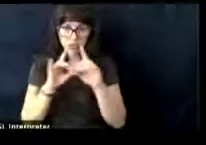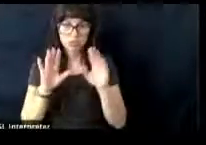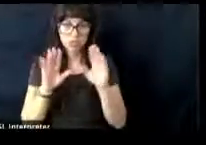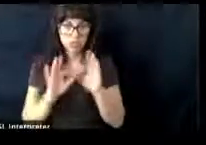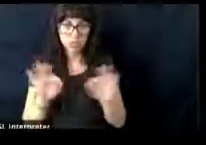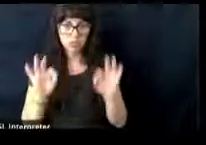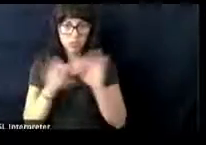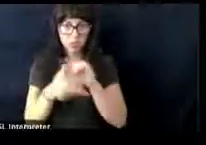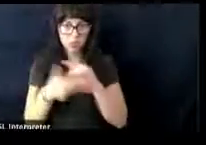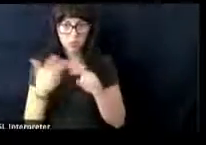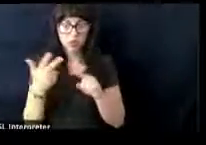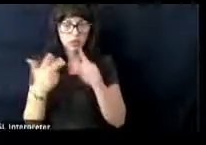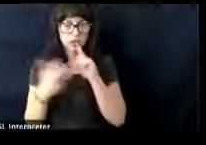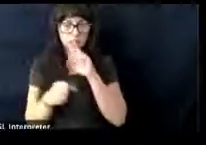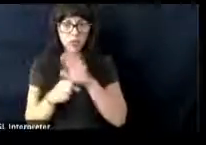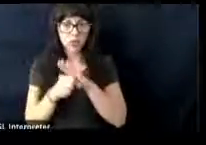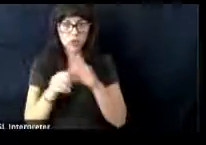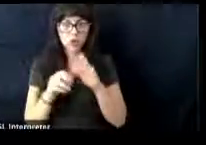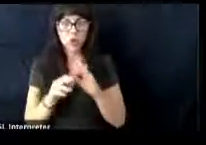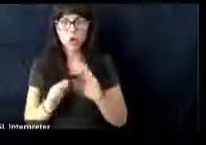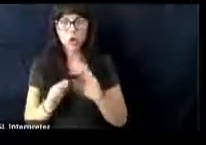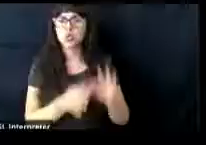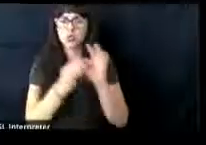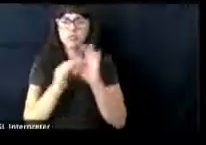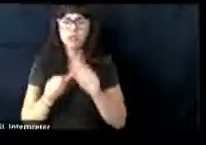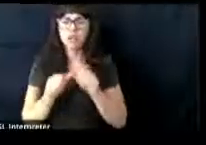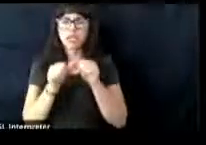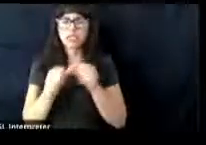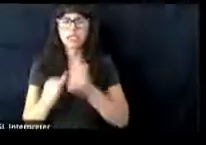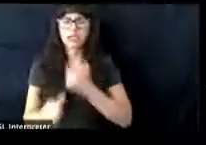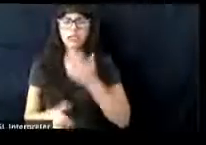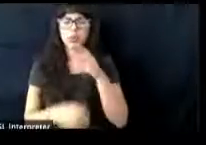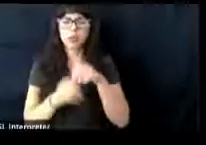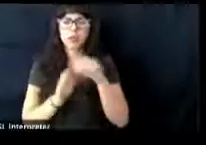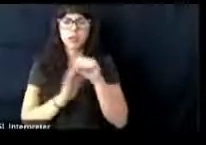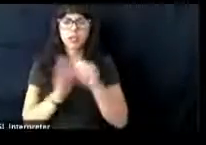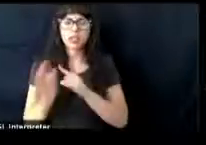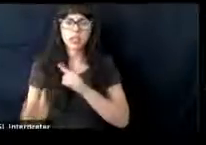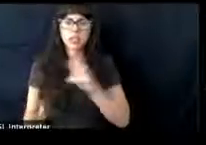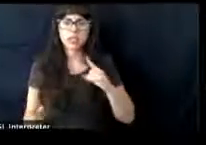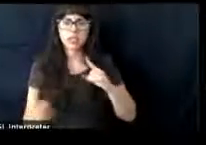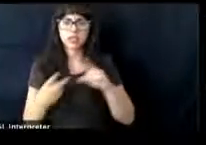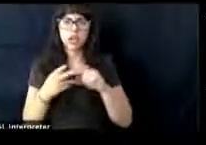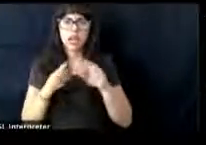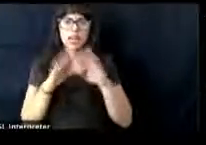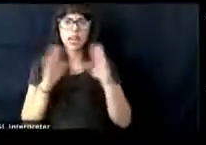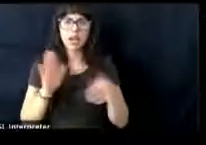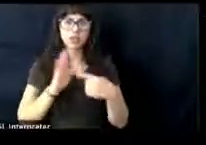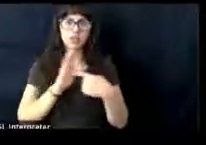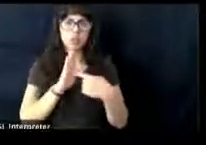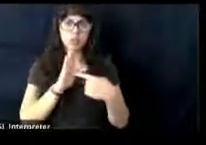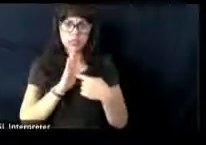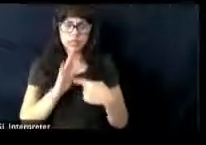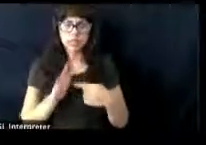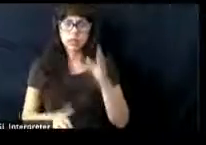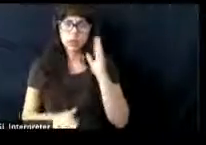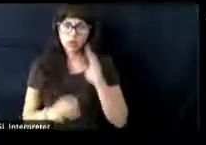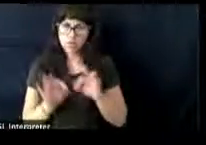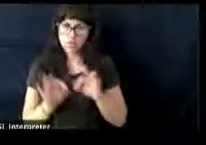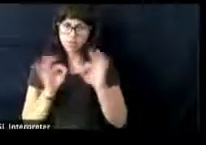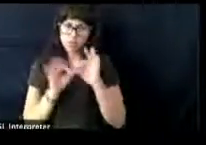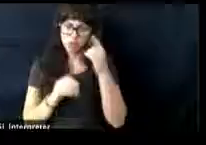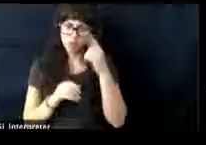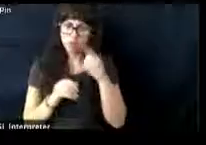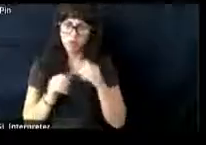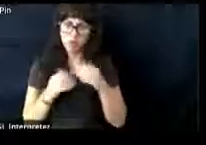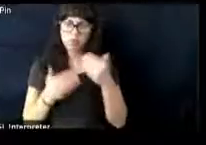and consistent voice in the state legislature and in the House of Representatives will be critical as we move forward on these reconciliation